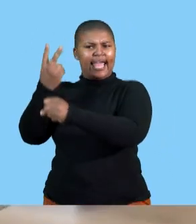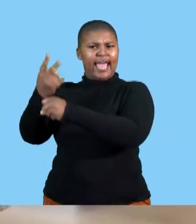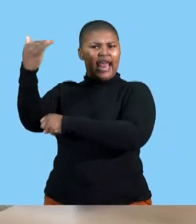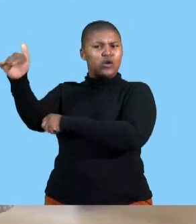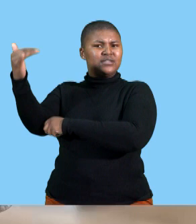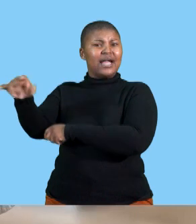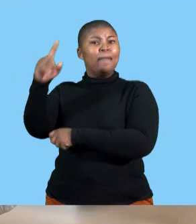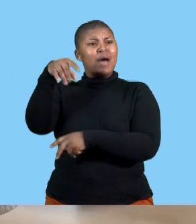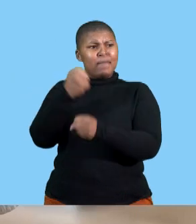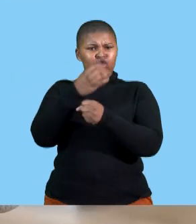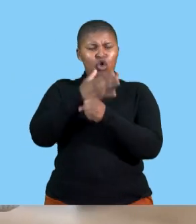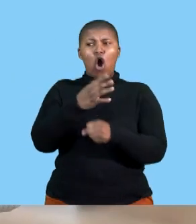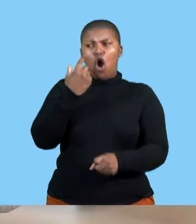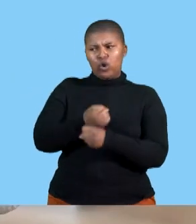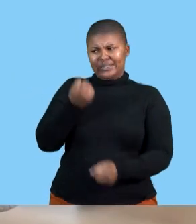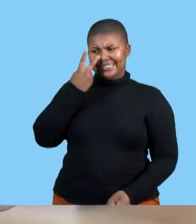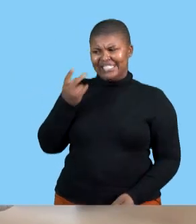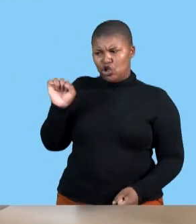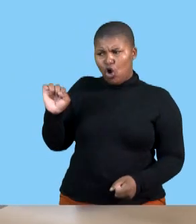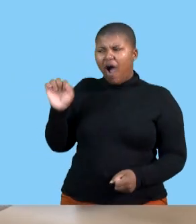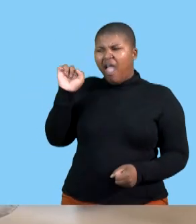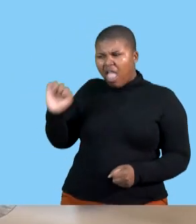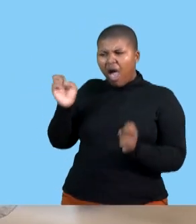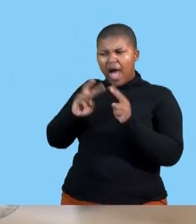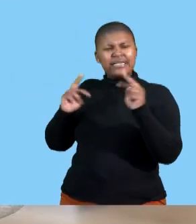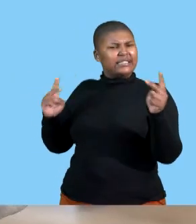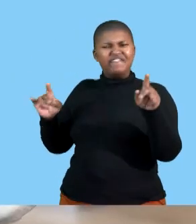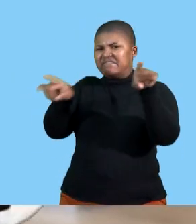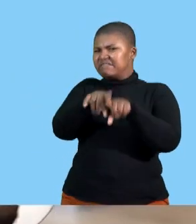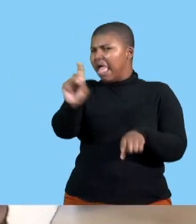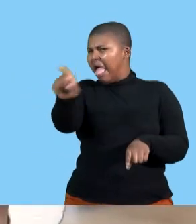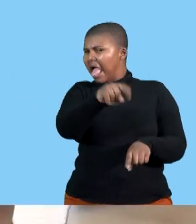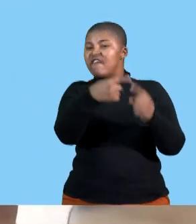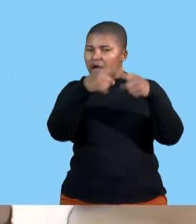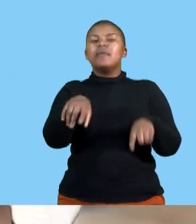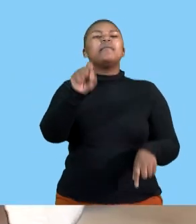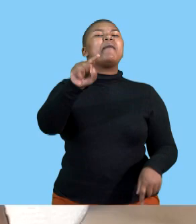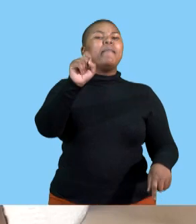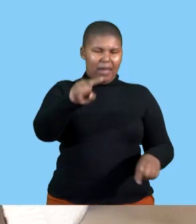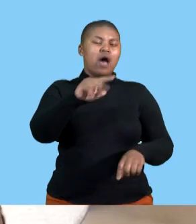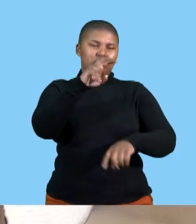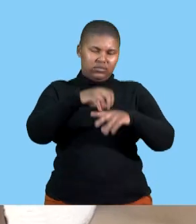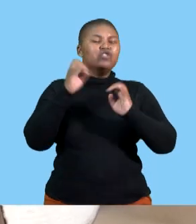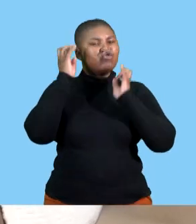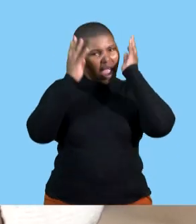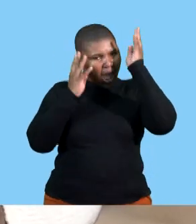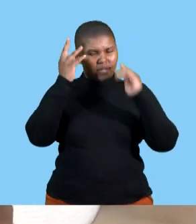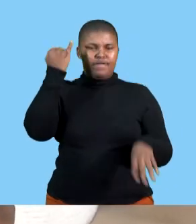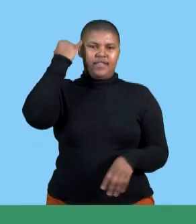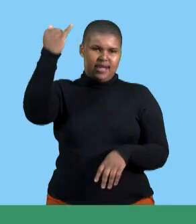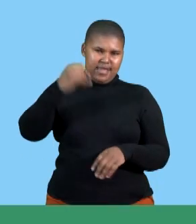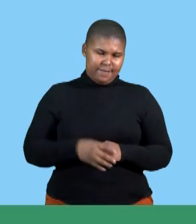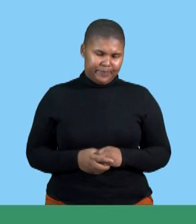or whatever product that you're coming up. We must see that it is not necessarily the same as what others are having. All